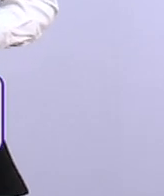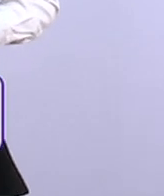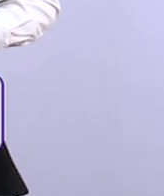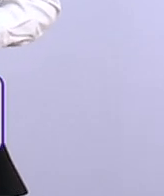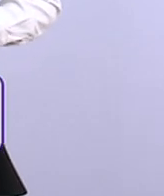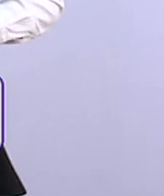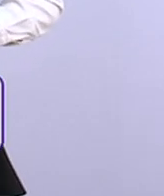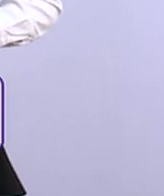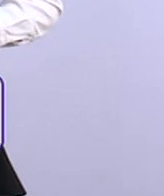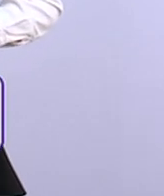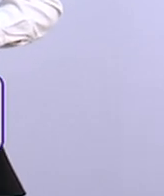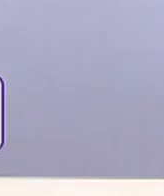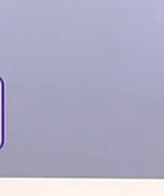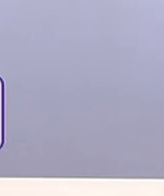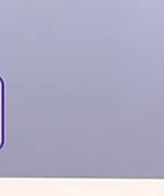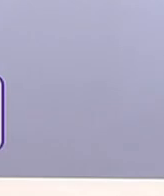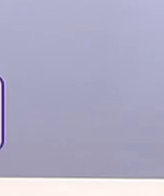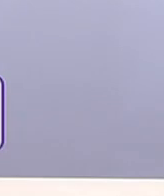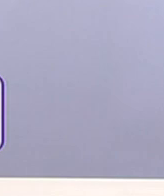1, 2, 3, 4, and 5 eyes.